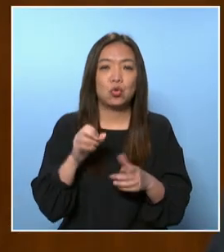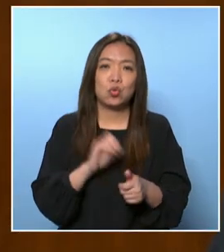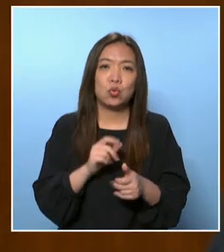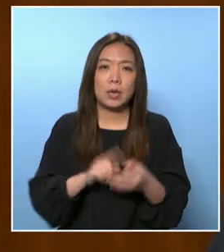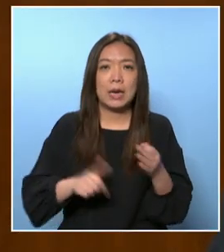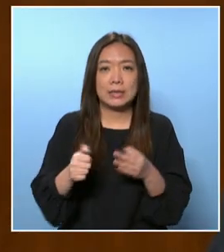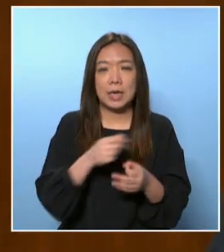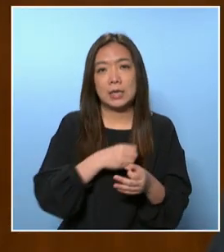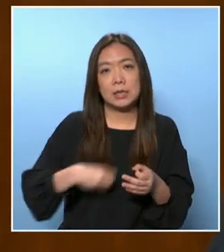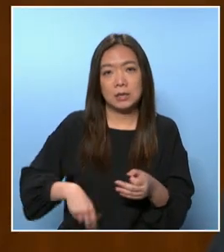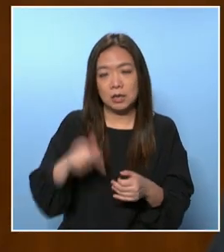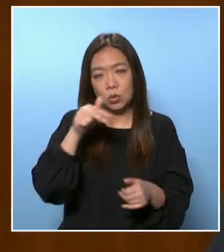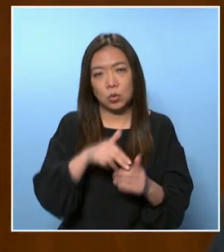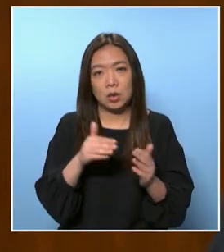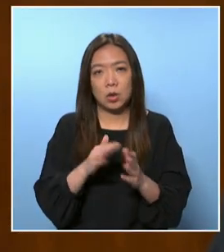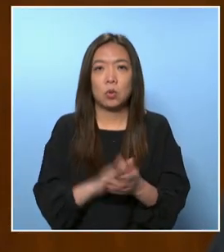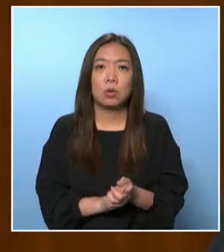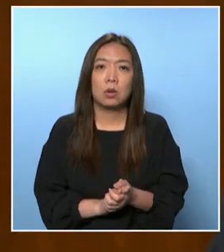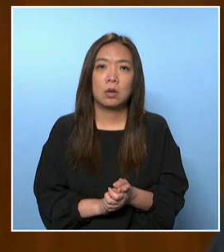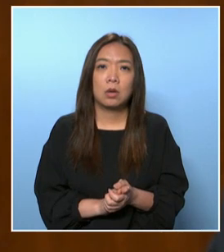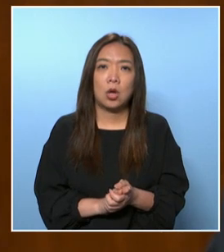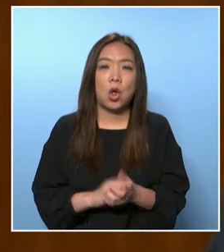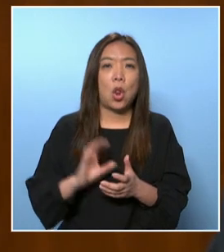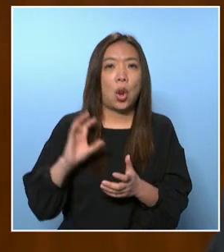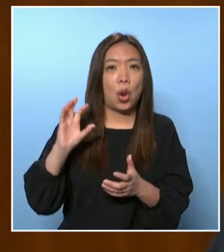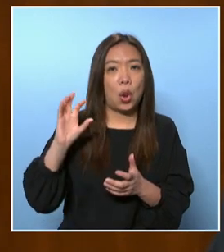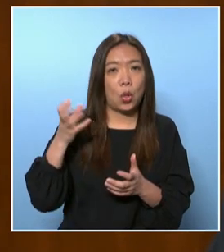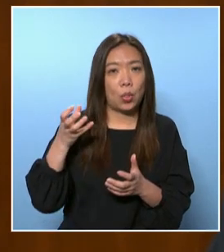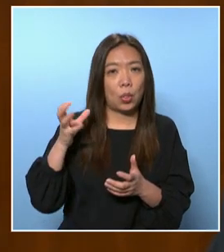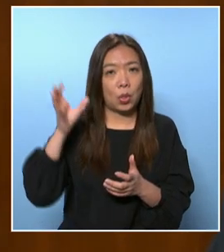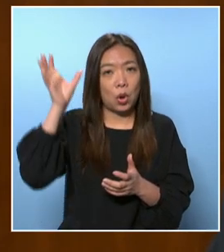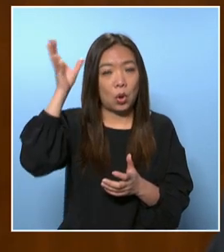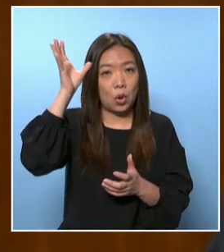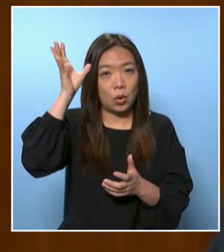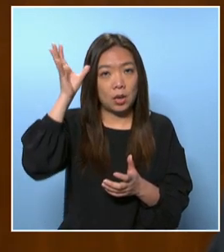Dr. Tzit-yuen, Honorary Advisor, Task Force on AD legislation,